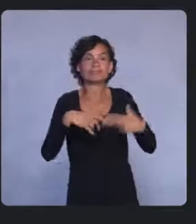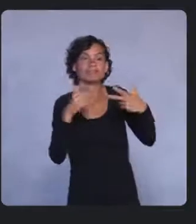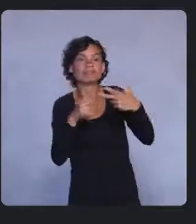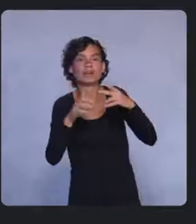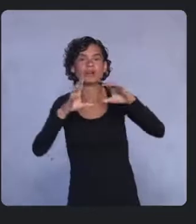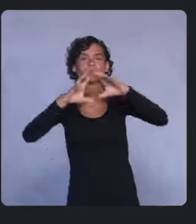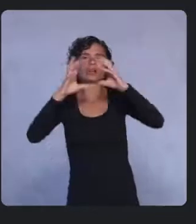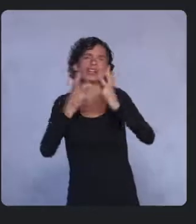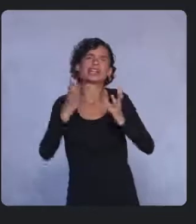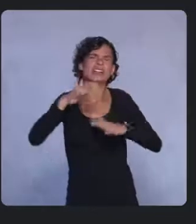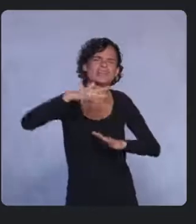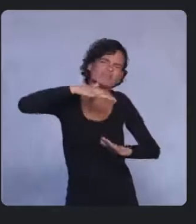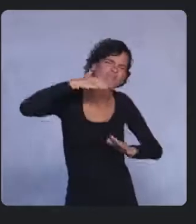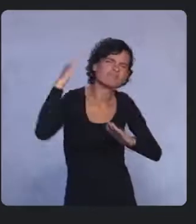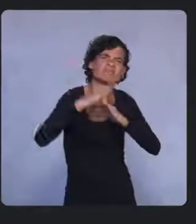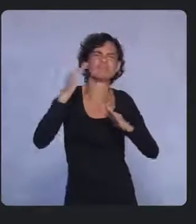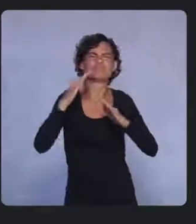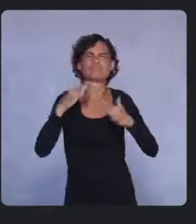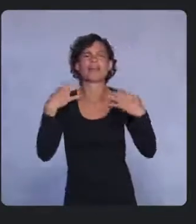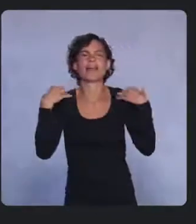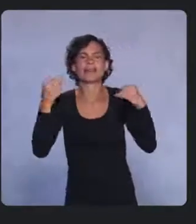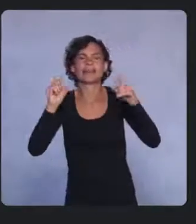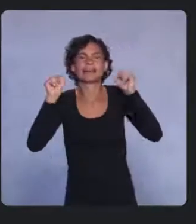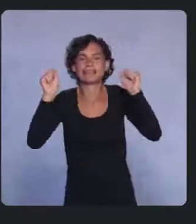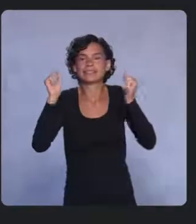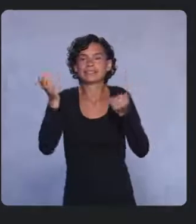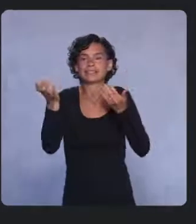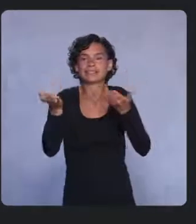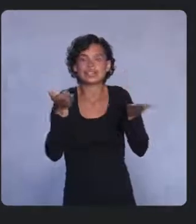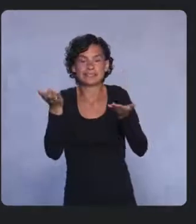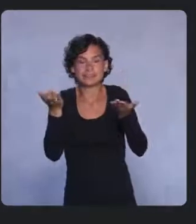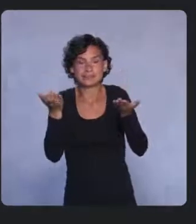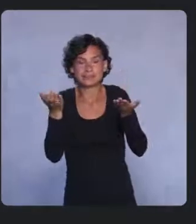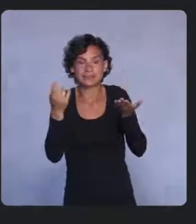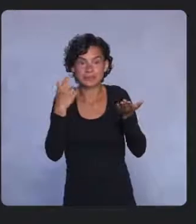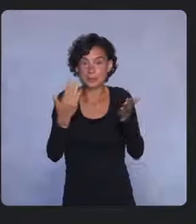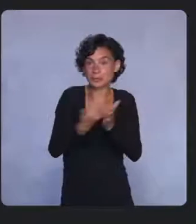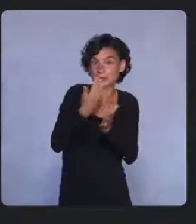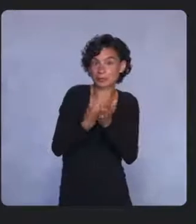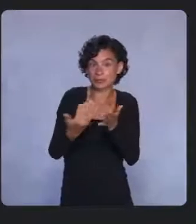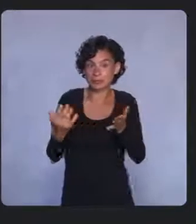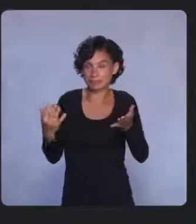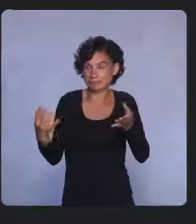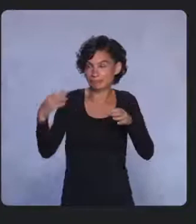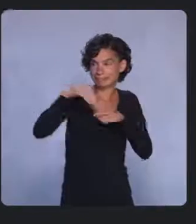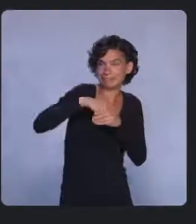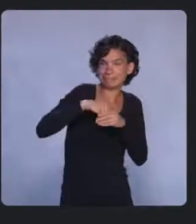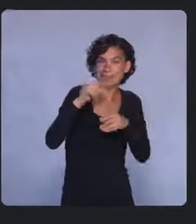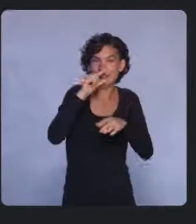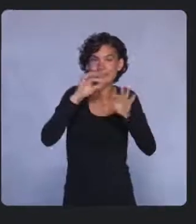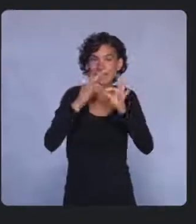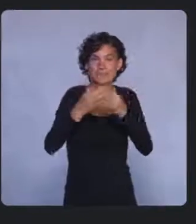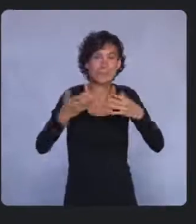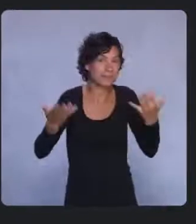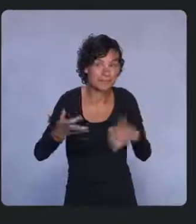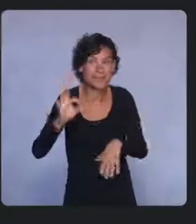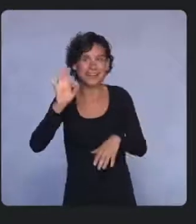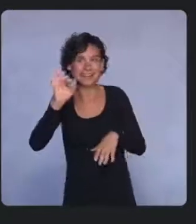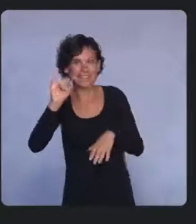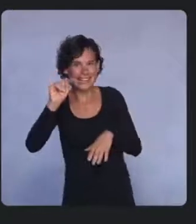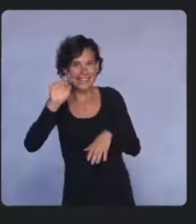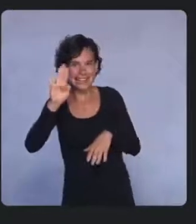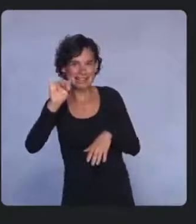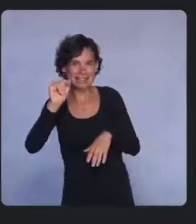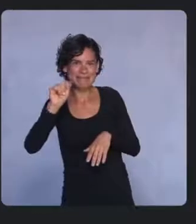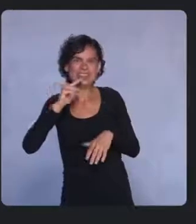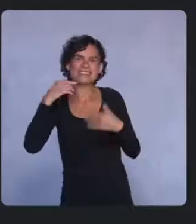and fitness service created by the newest addition to the Google family, Fitbit. There's a lot to share here. So